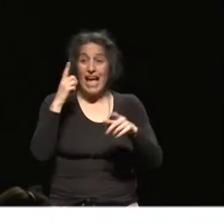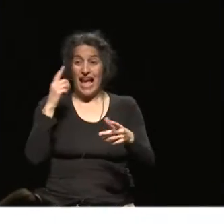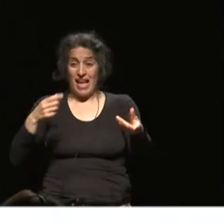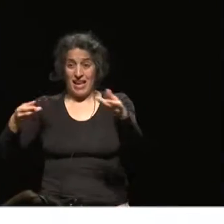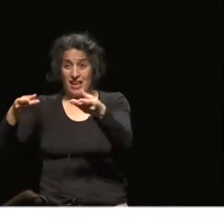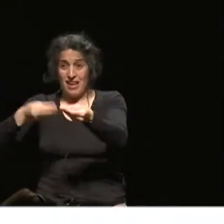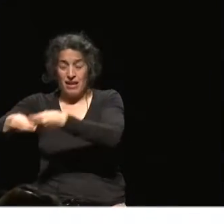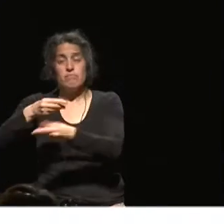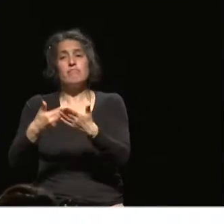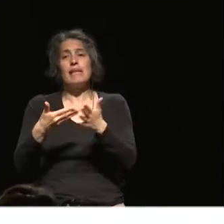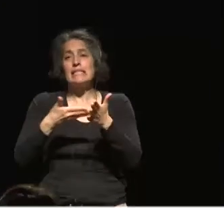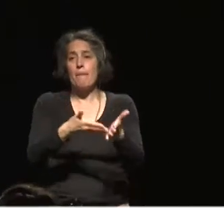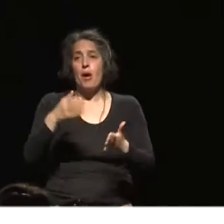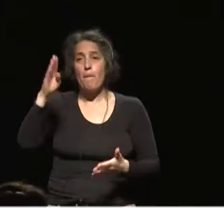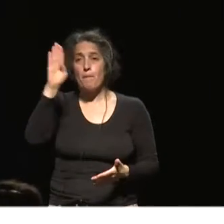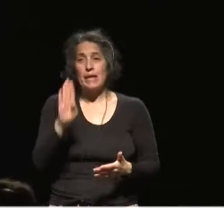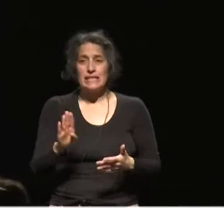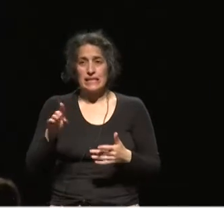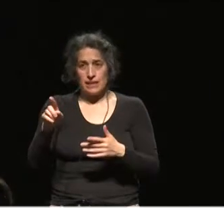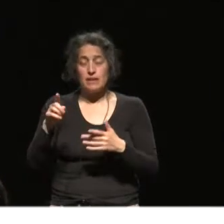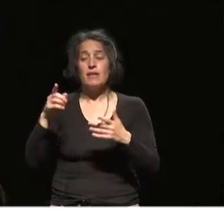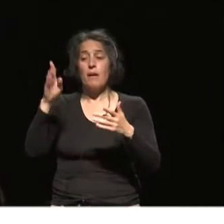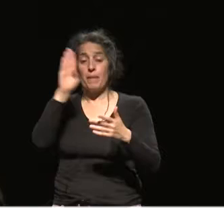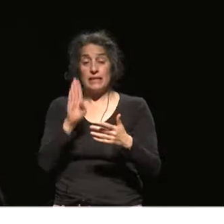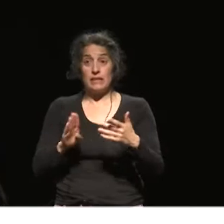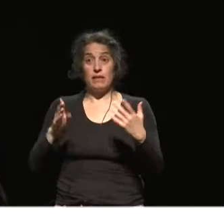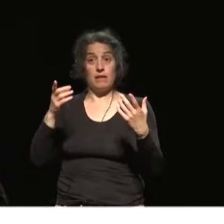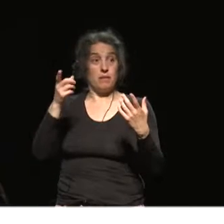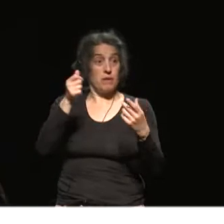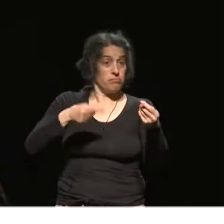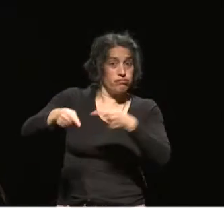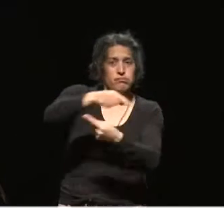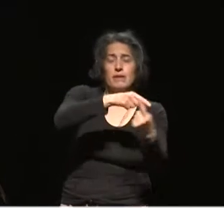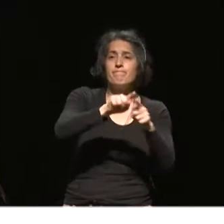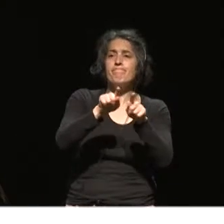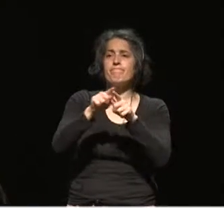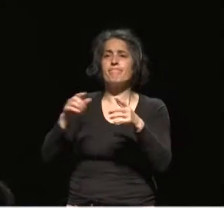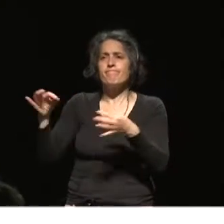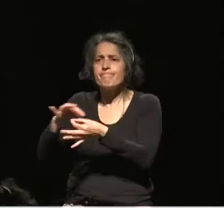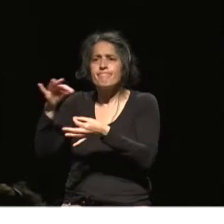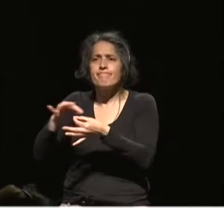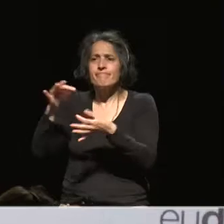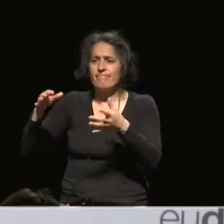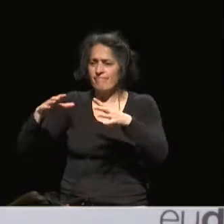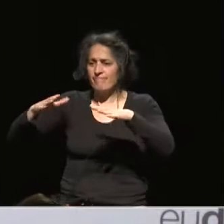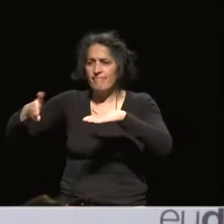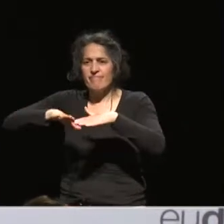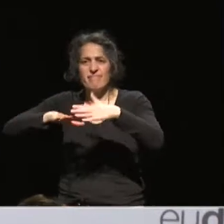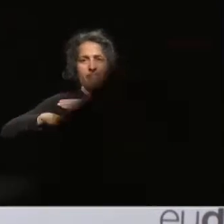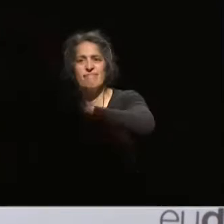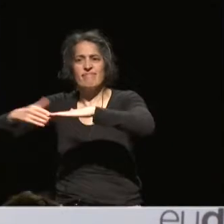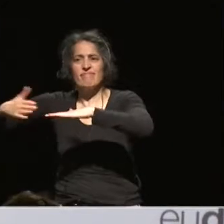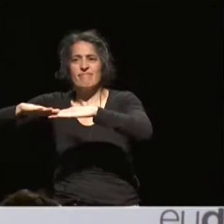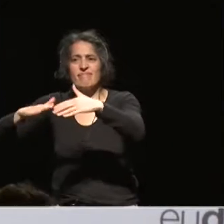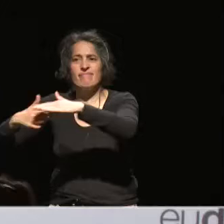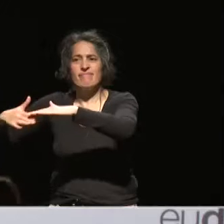these results are a patchwork quilt, so to speak, and they've taken many, many years to bear fruit. Sometimes it takes